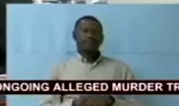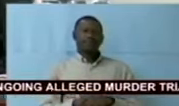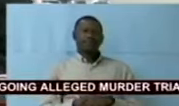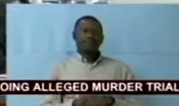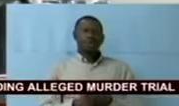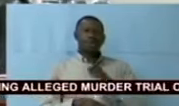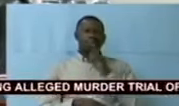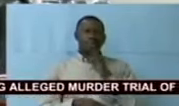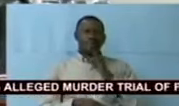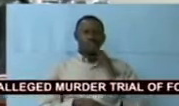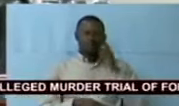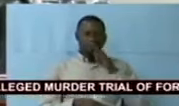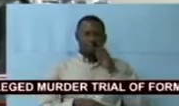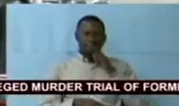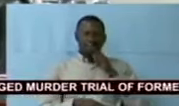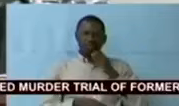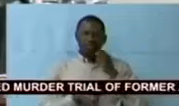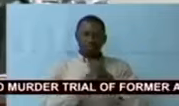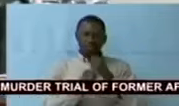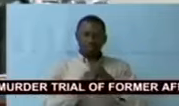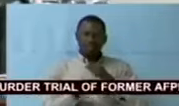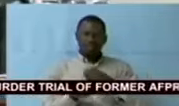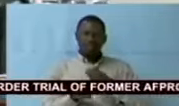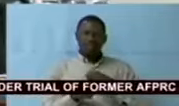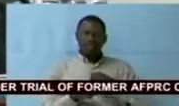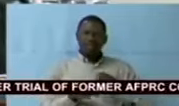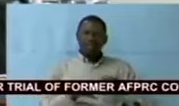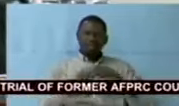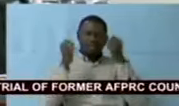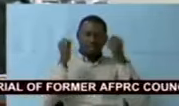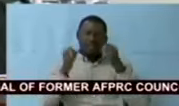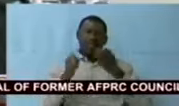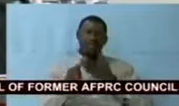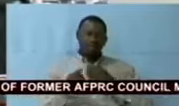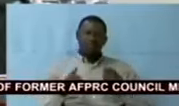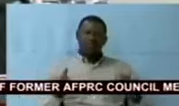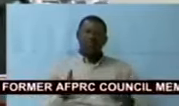who is just trying to make me crash and have an accident.